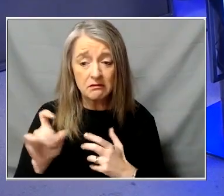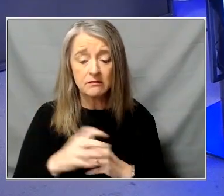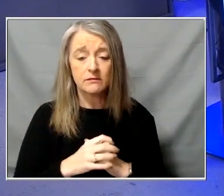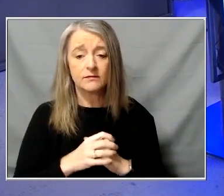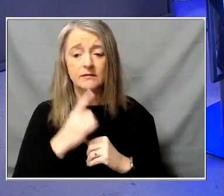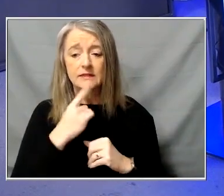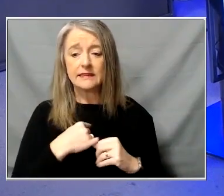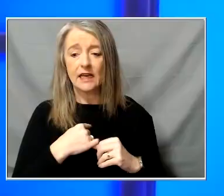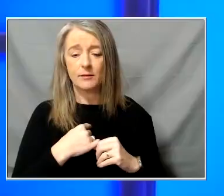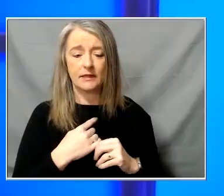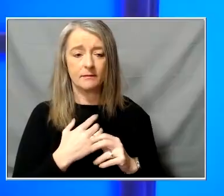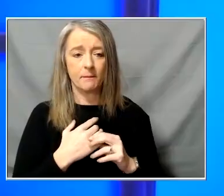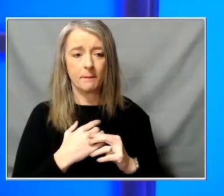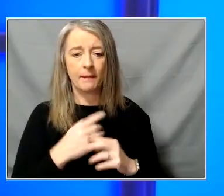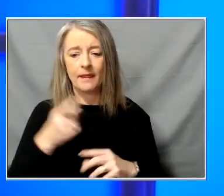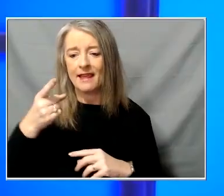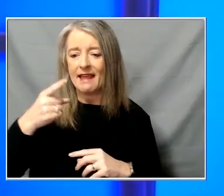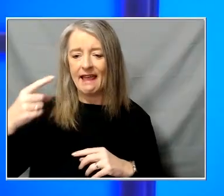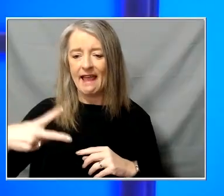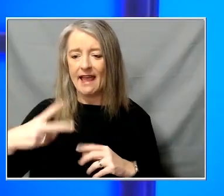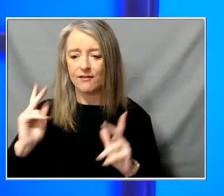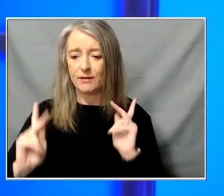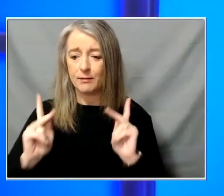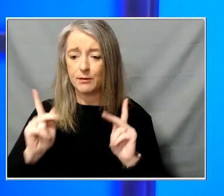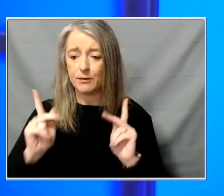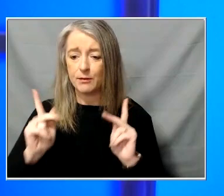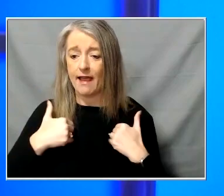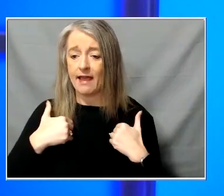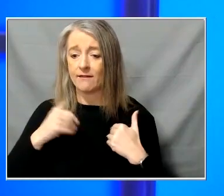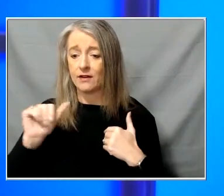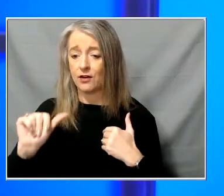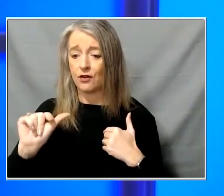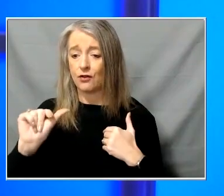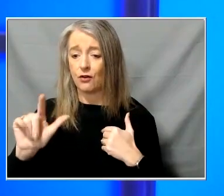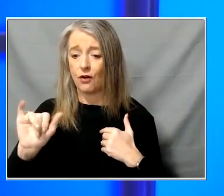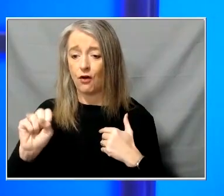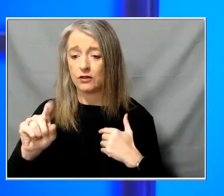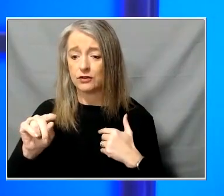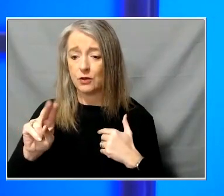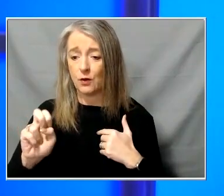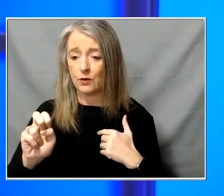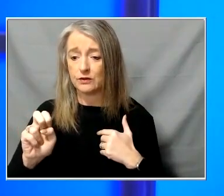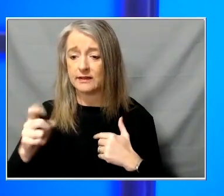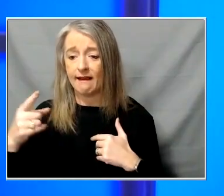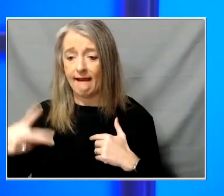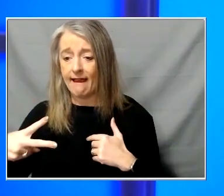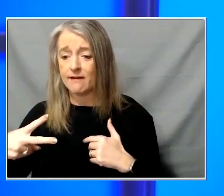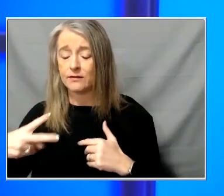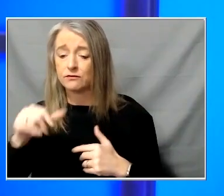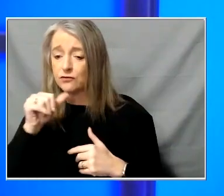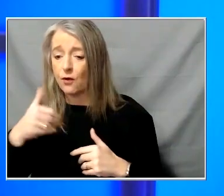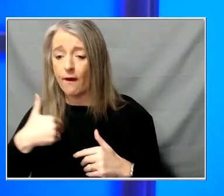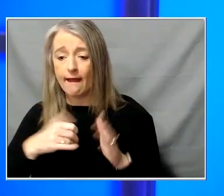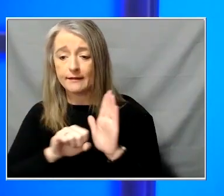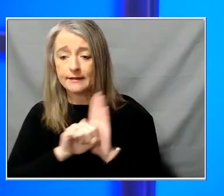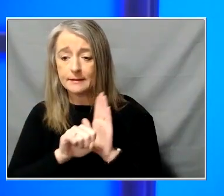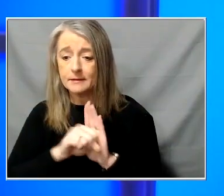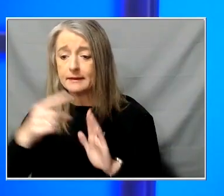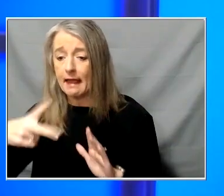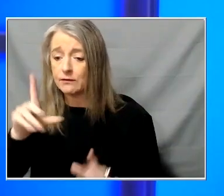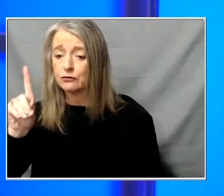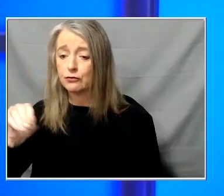don't feel that. For about half of the people that have gallstones, they will have symptoms. The other half often can go through life without any symptoms